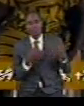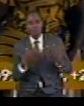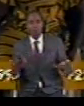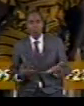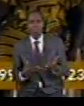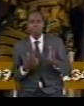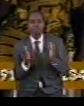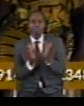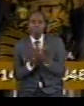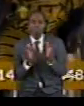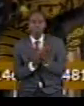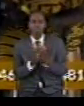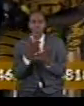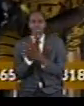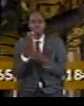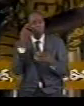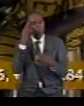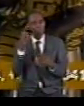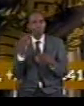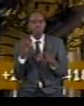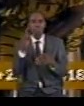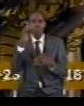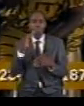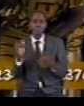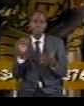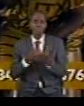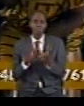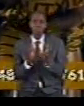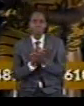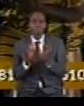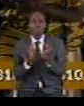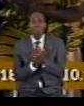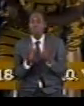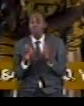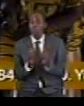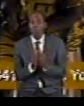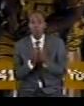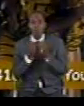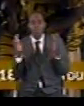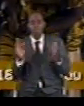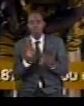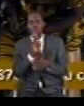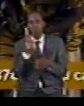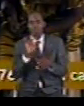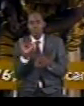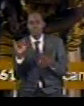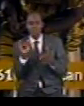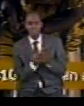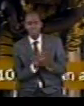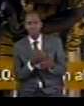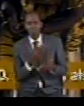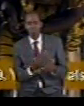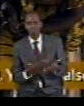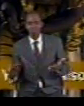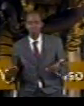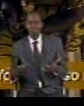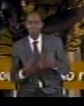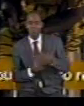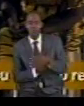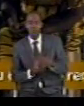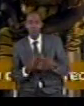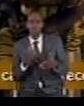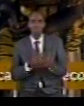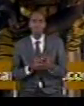again. See her going without using that thing again. Next